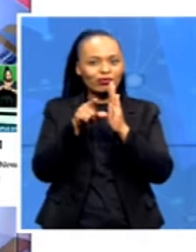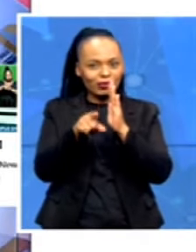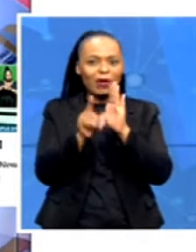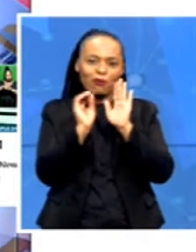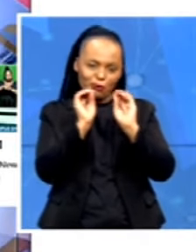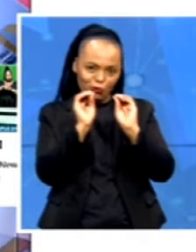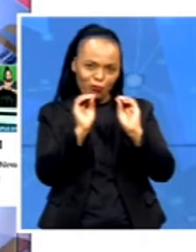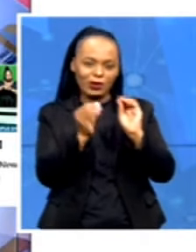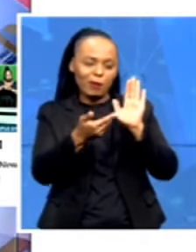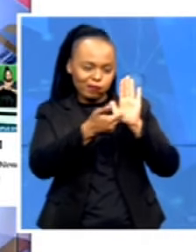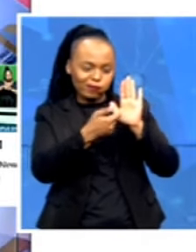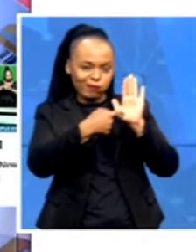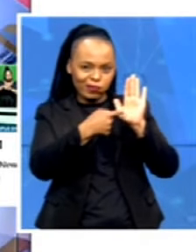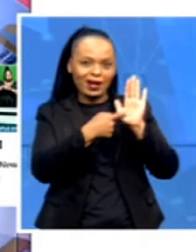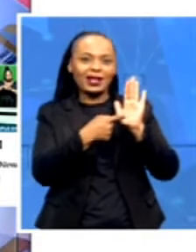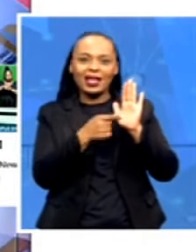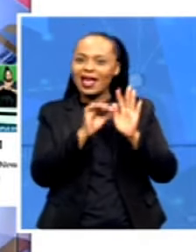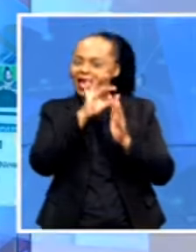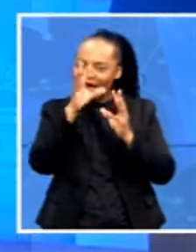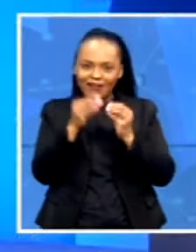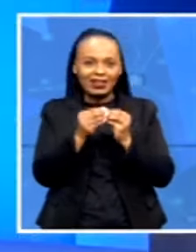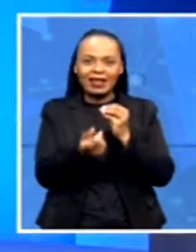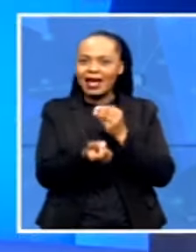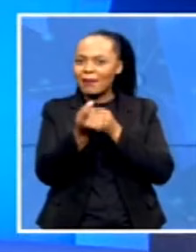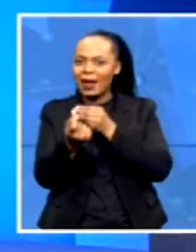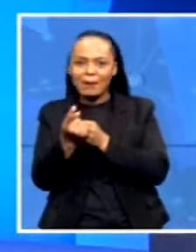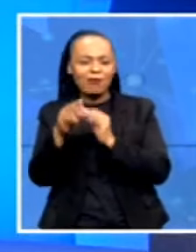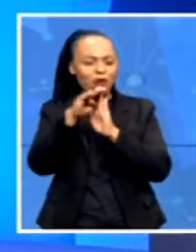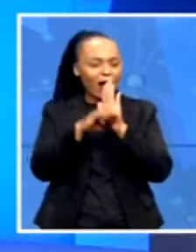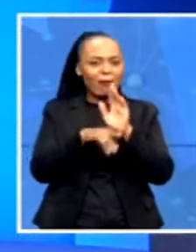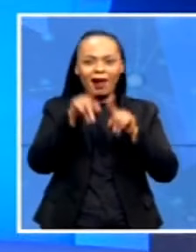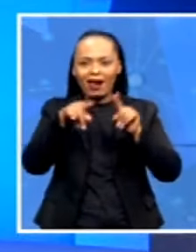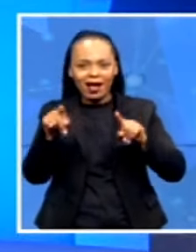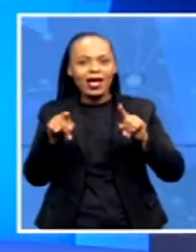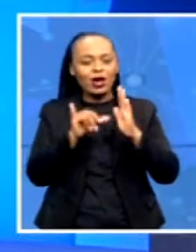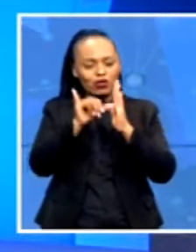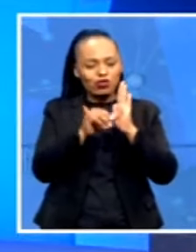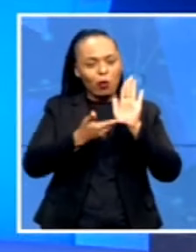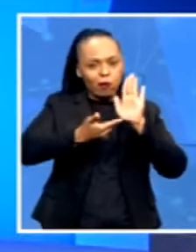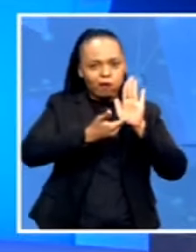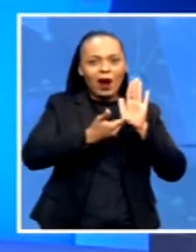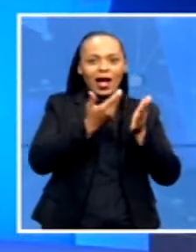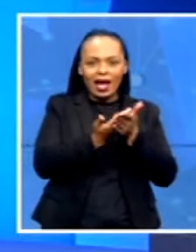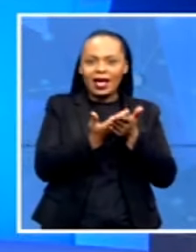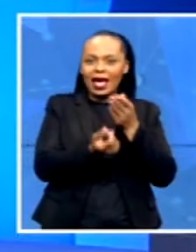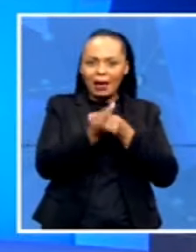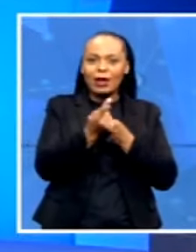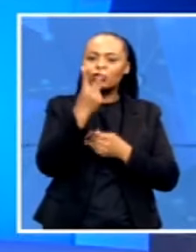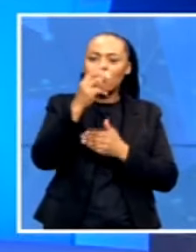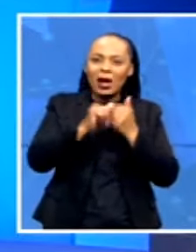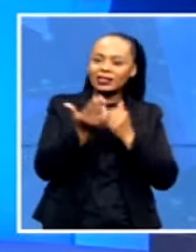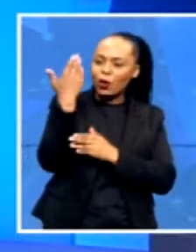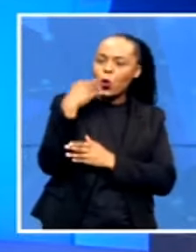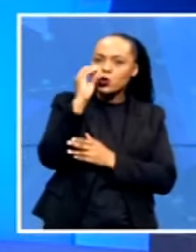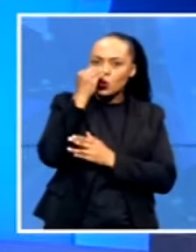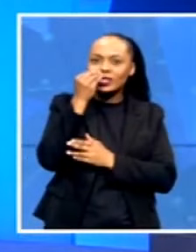on YouTube. So if you're looking for a specific interview that happened 2 months ago, we've got it. Accountability key.